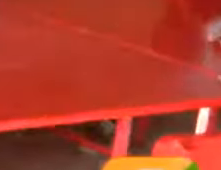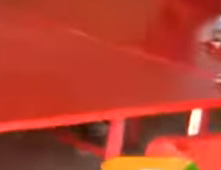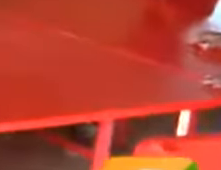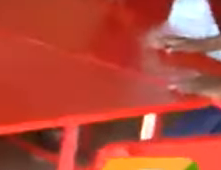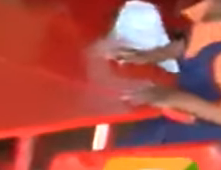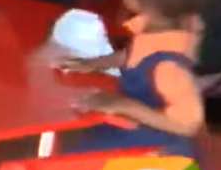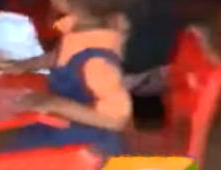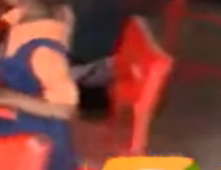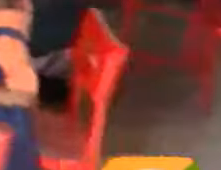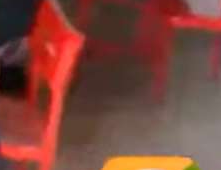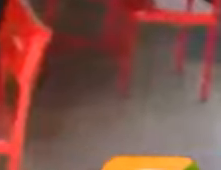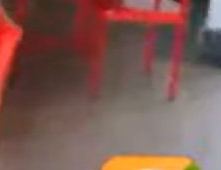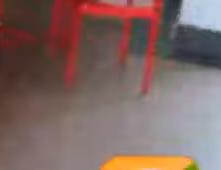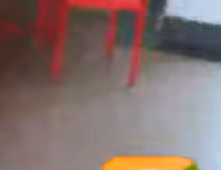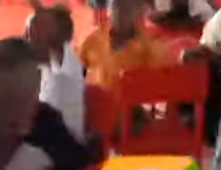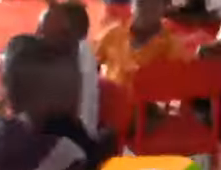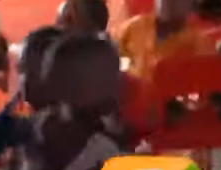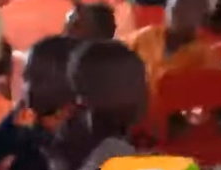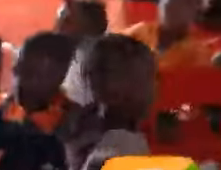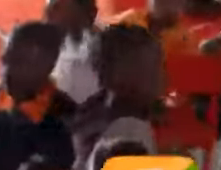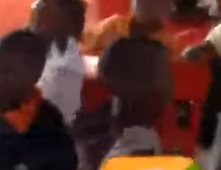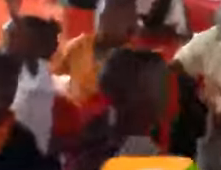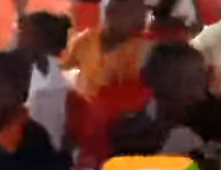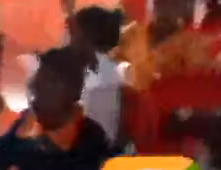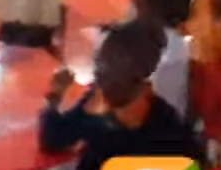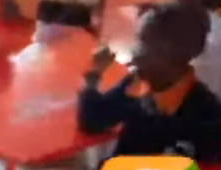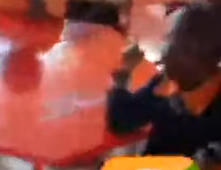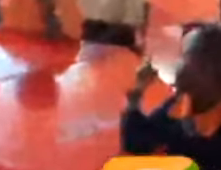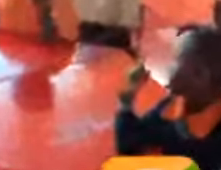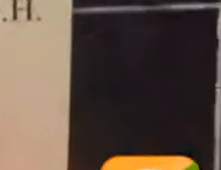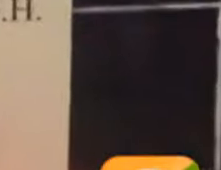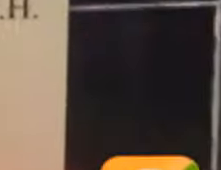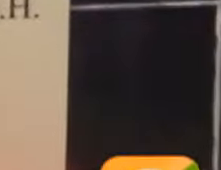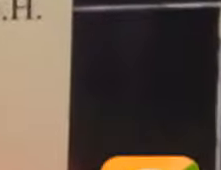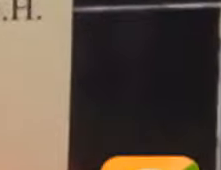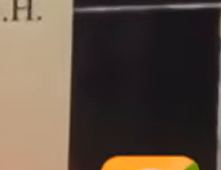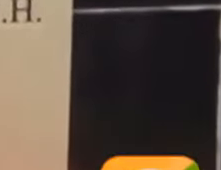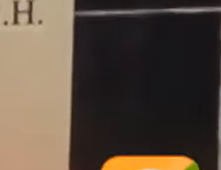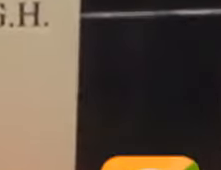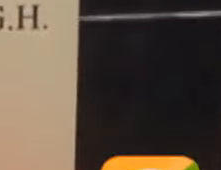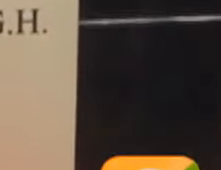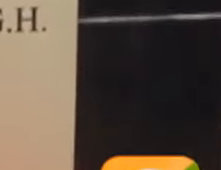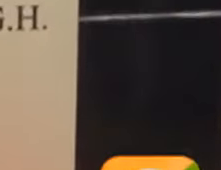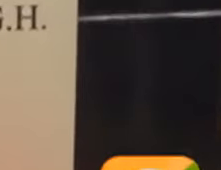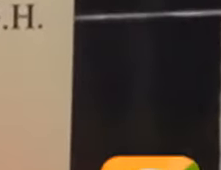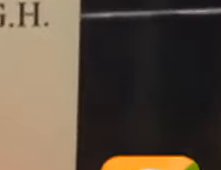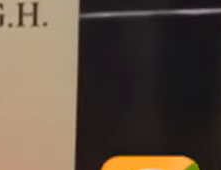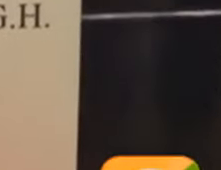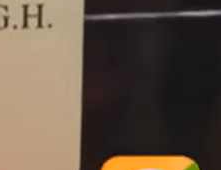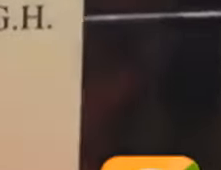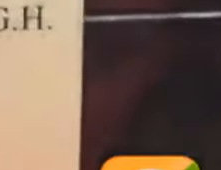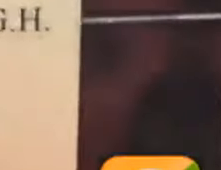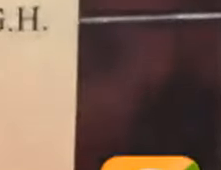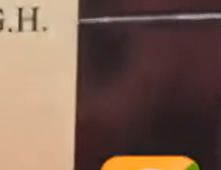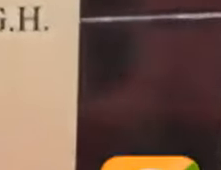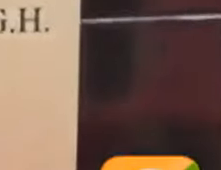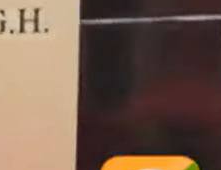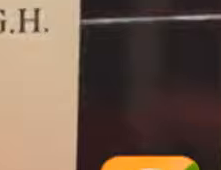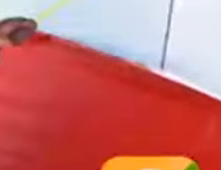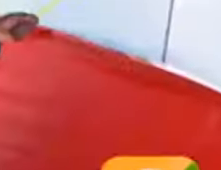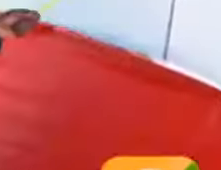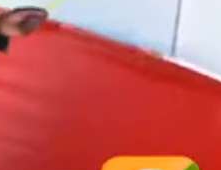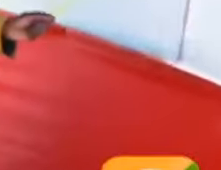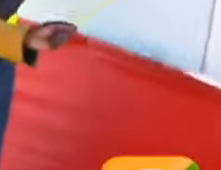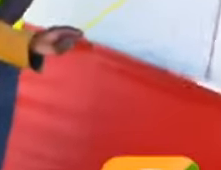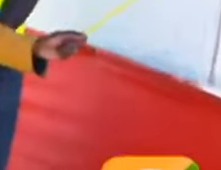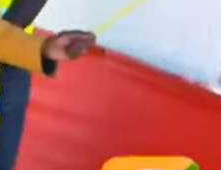A school rebuilt by the M-Pesa Foundation before proceeding to commission the construction of two markets in Naitiri and Webuye.